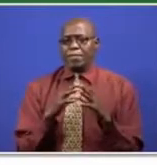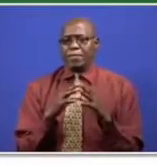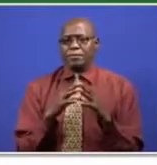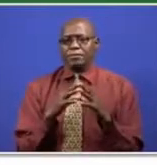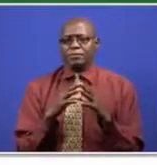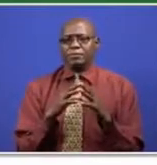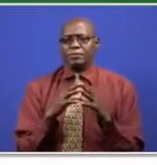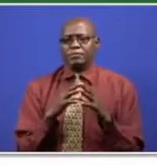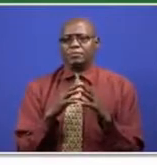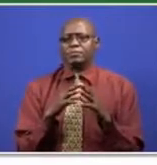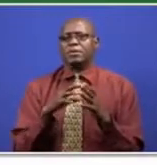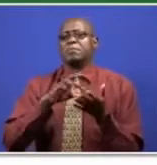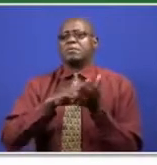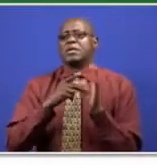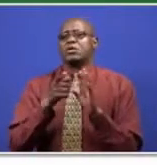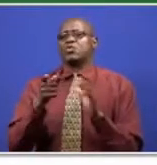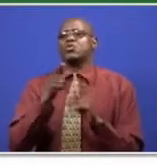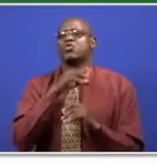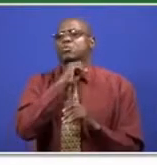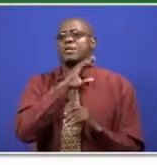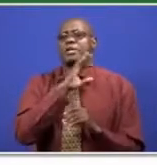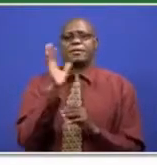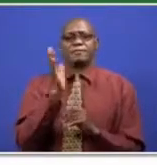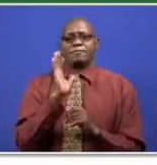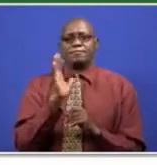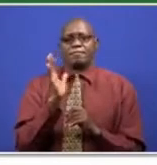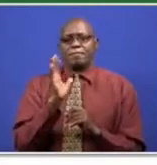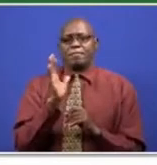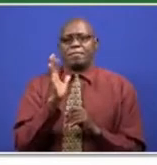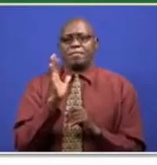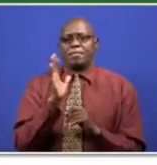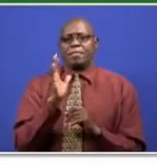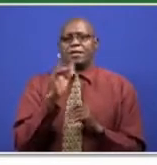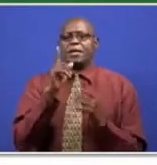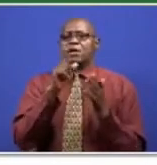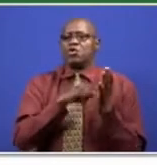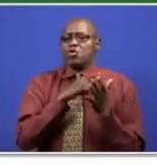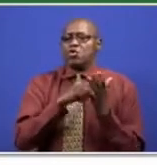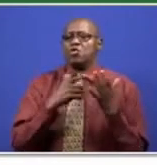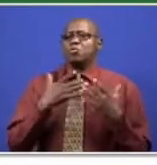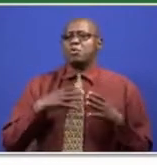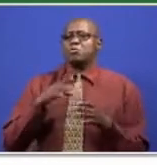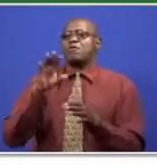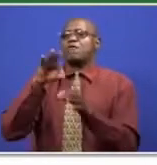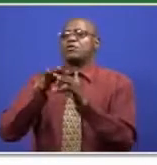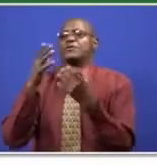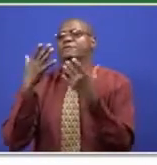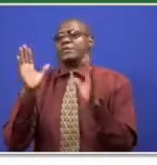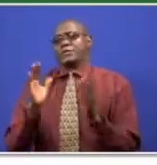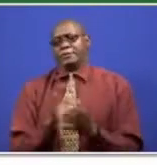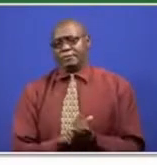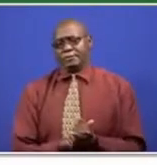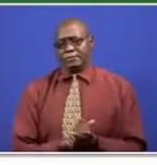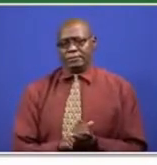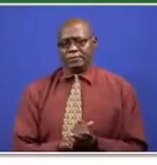yeah, you should not complain when the wrong people are voted for.